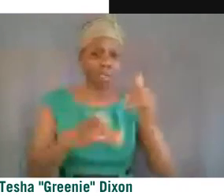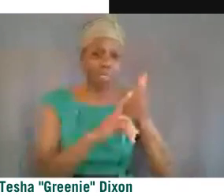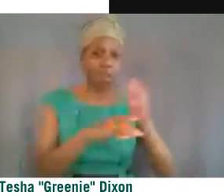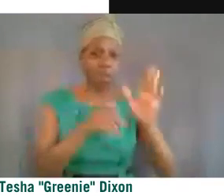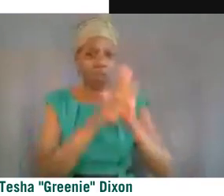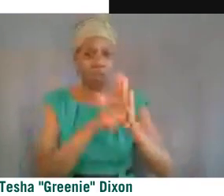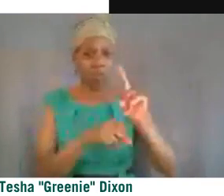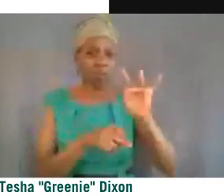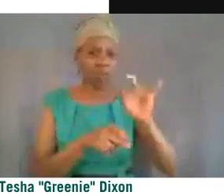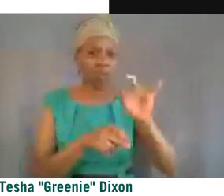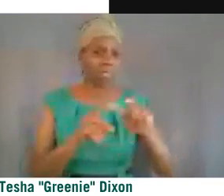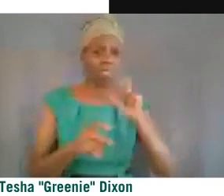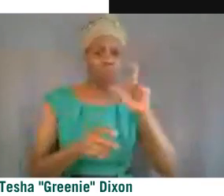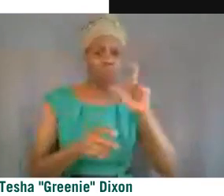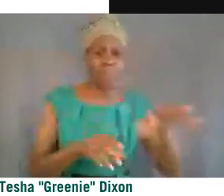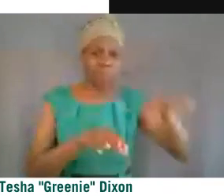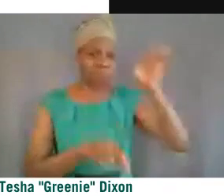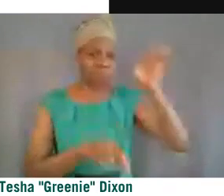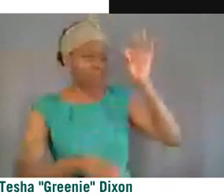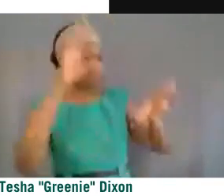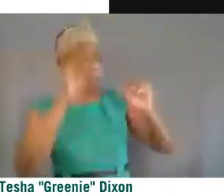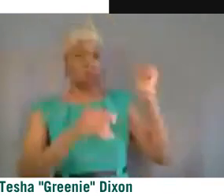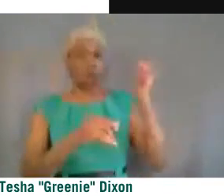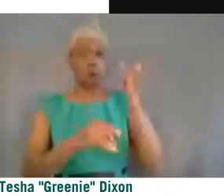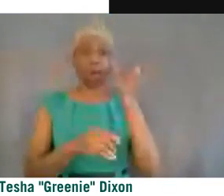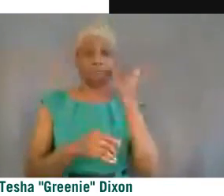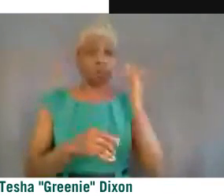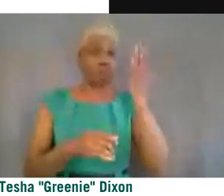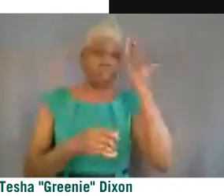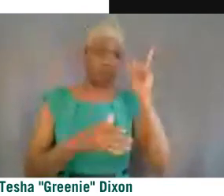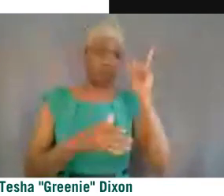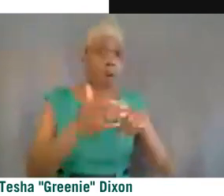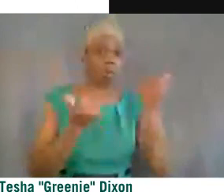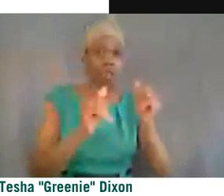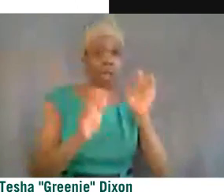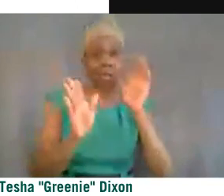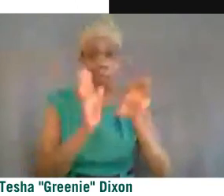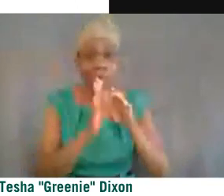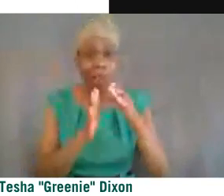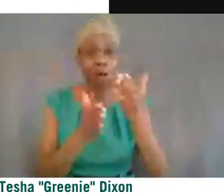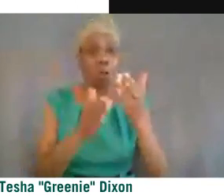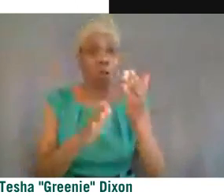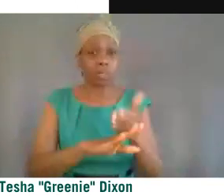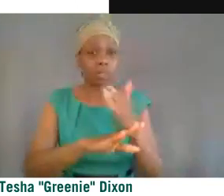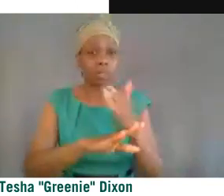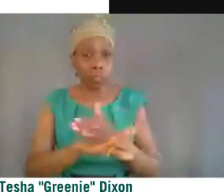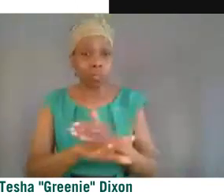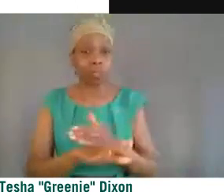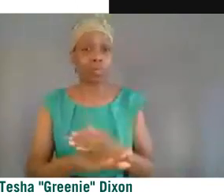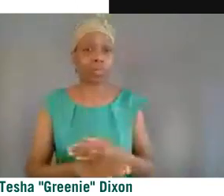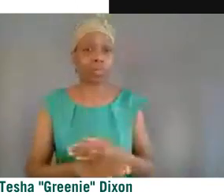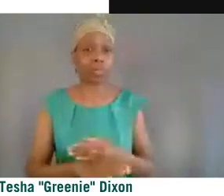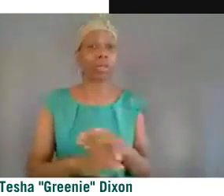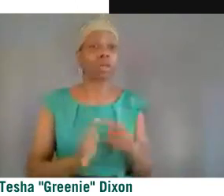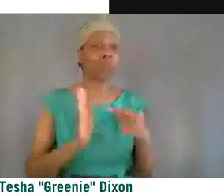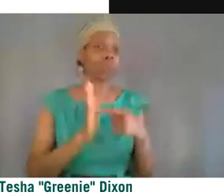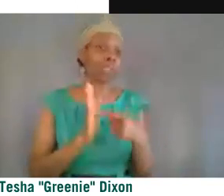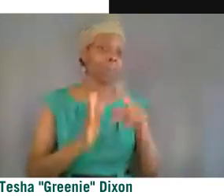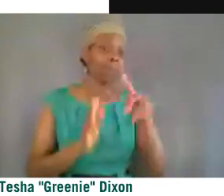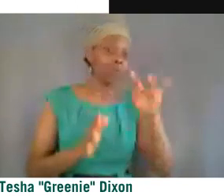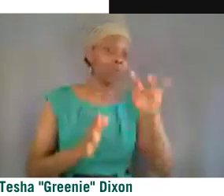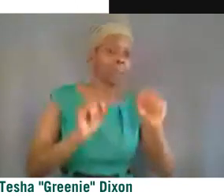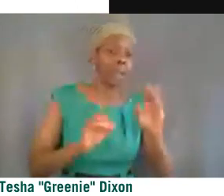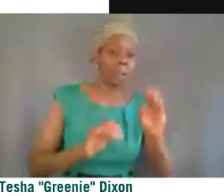pull the tools out till we identify the thing we want to get better. And so the tools can be a referral to therapy, physical